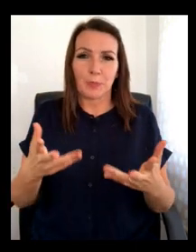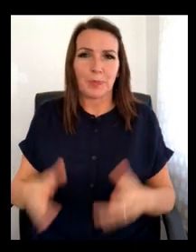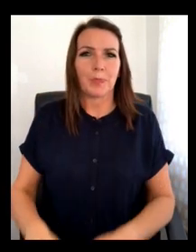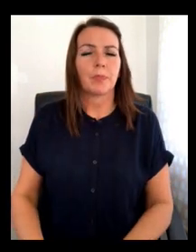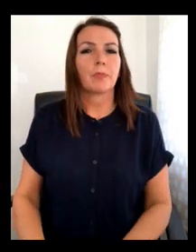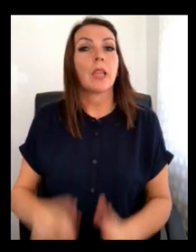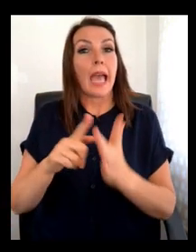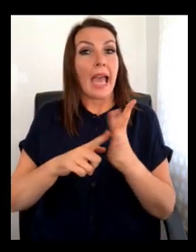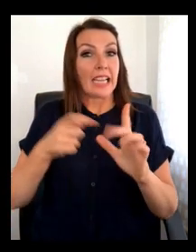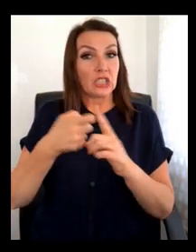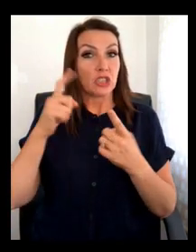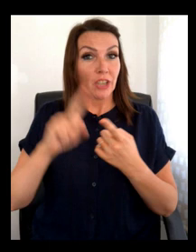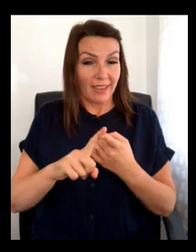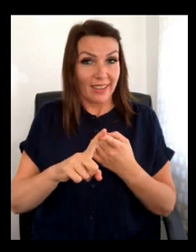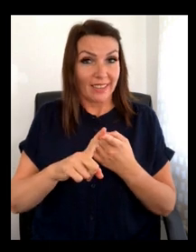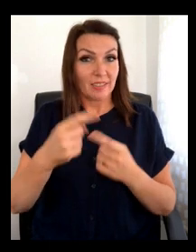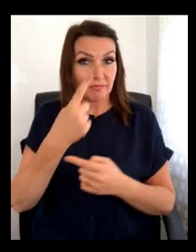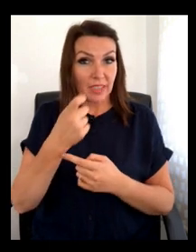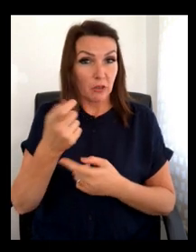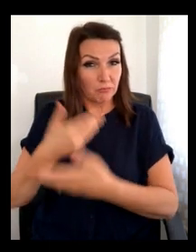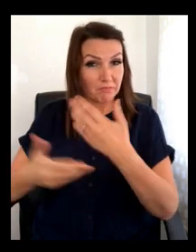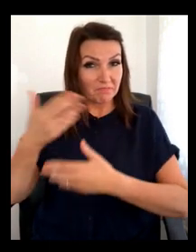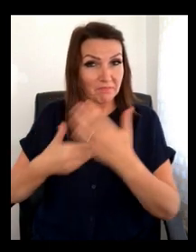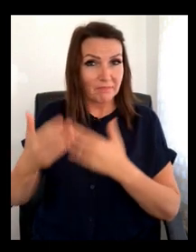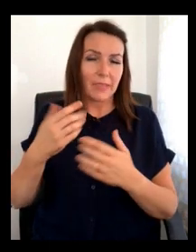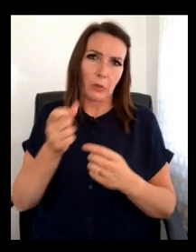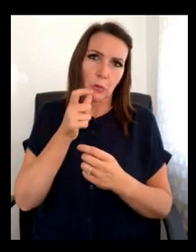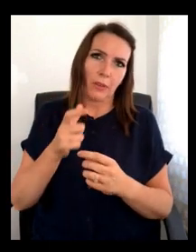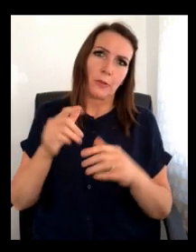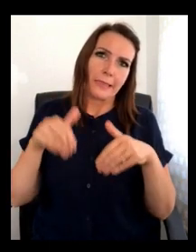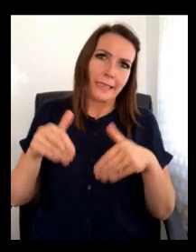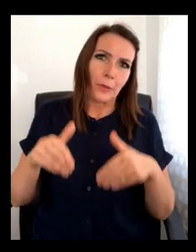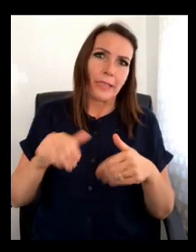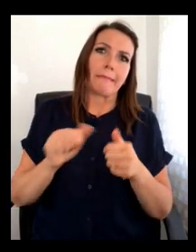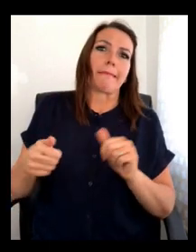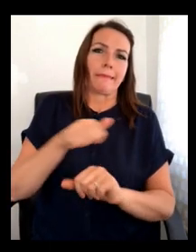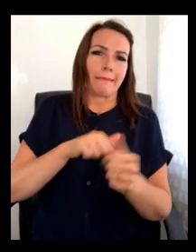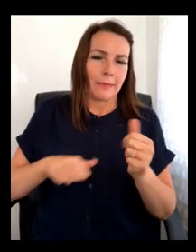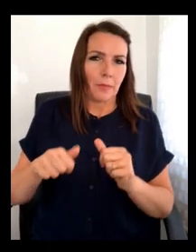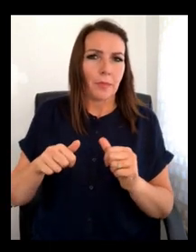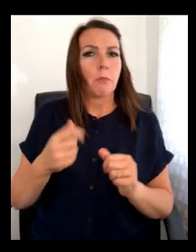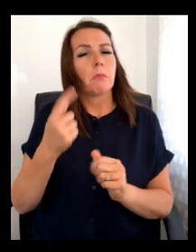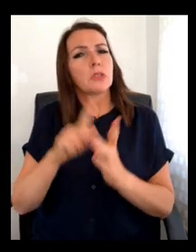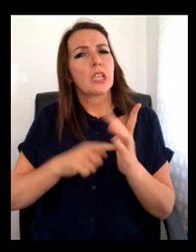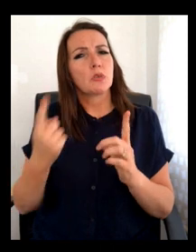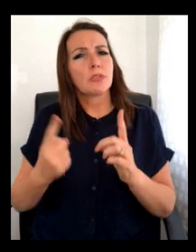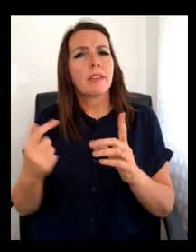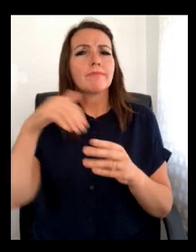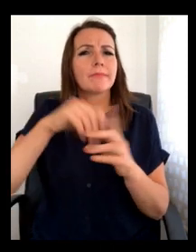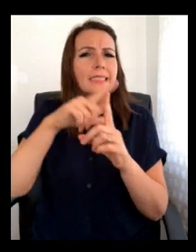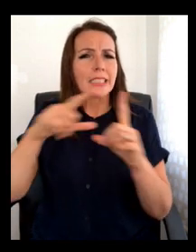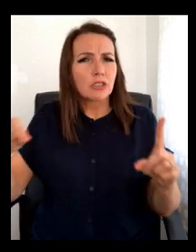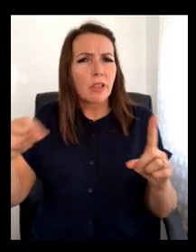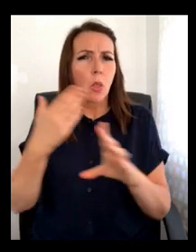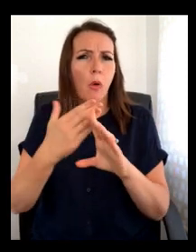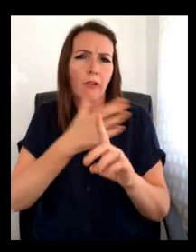the conversation, please? It's such a shame that people have to sit so quiet for so long. But Jake, as somebody who's been working in digital for a long time